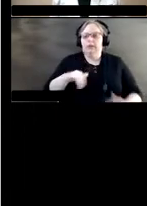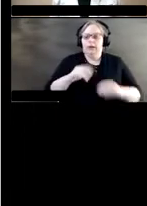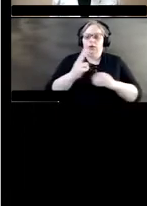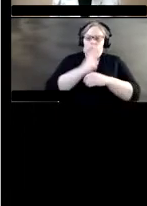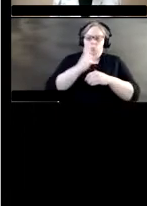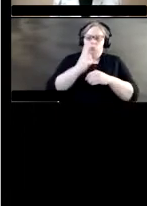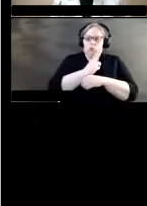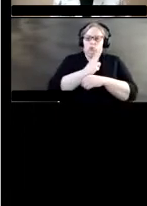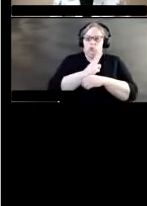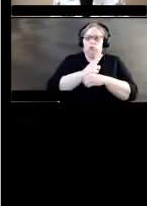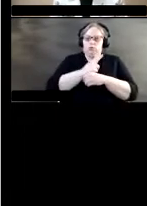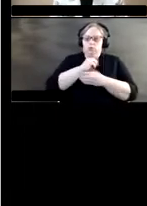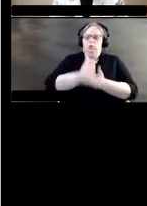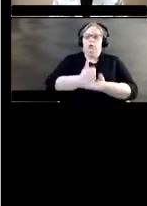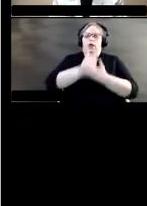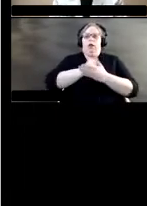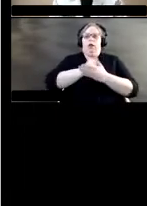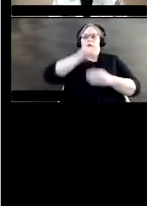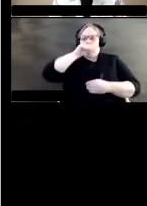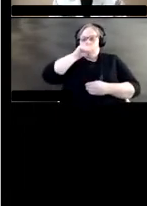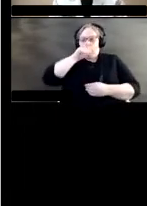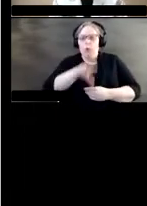expelling that out of your lungs.